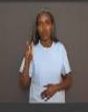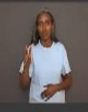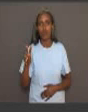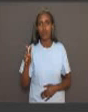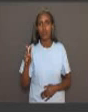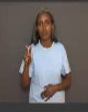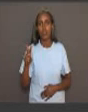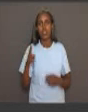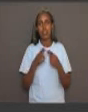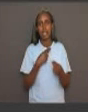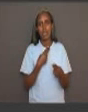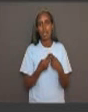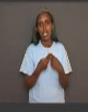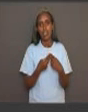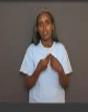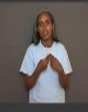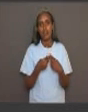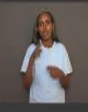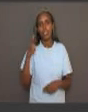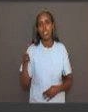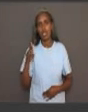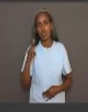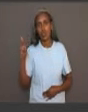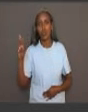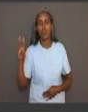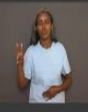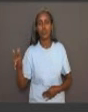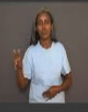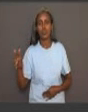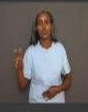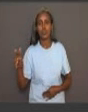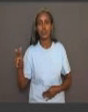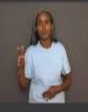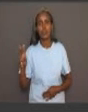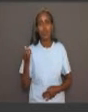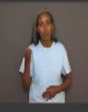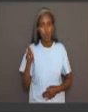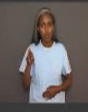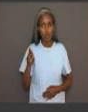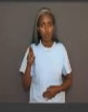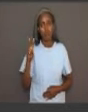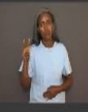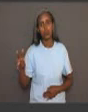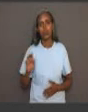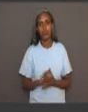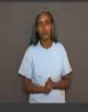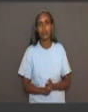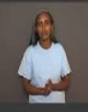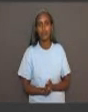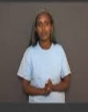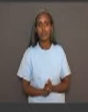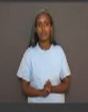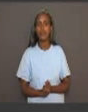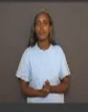over the root of 2 multiplied by the root of 2,